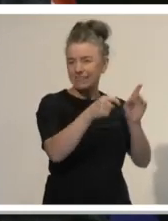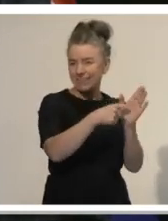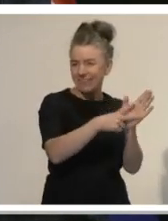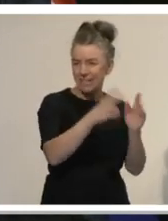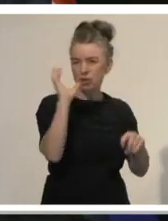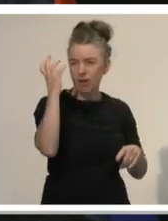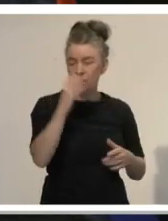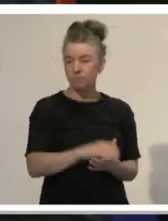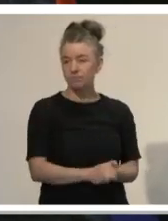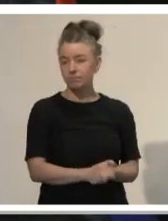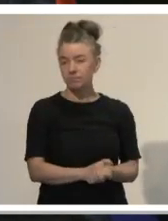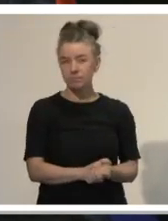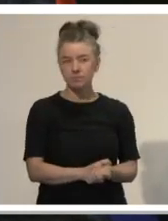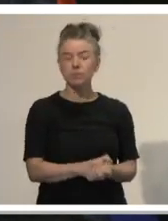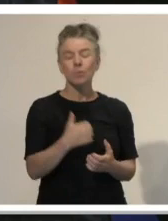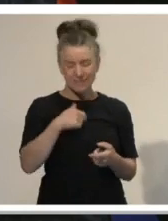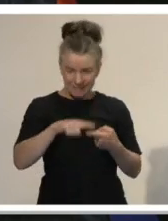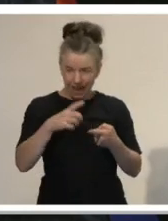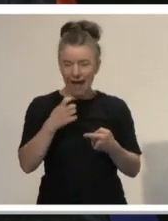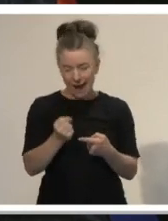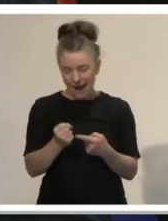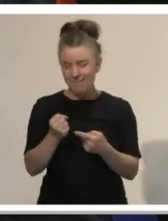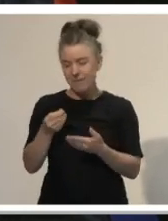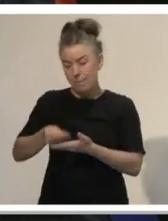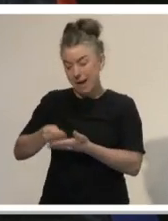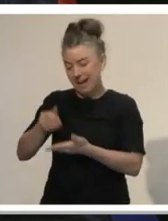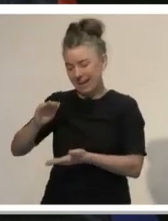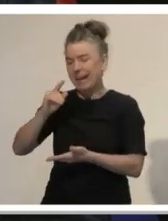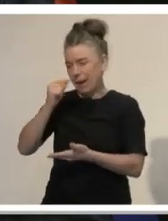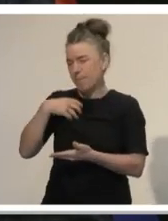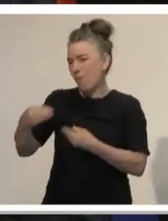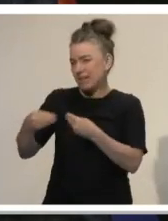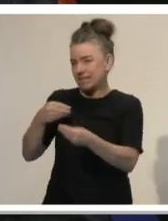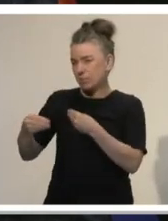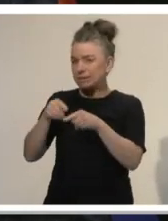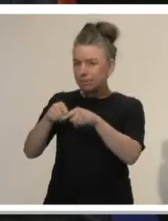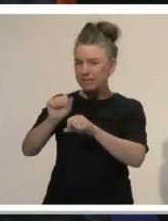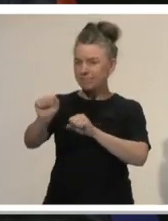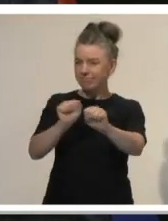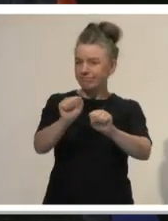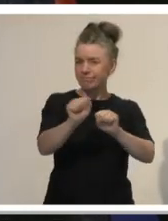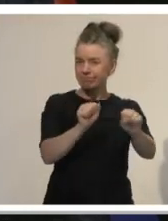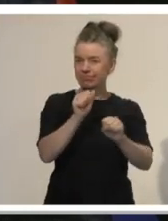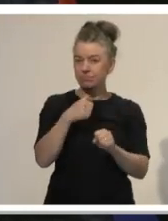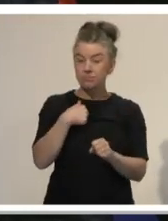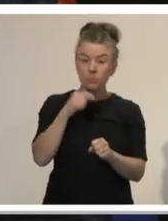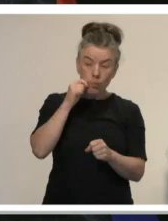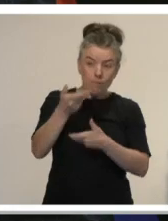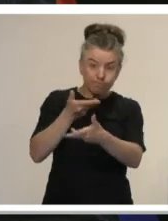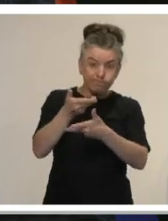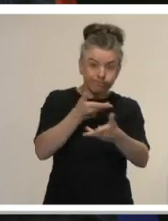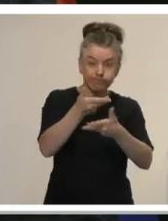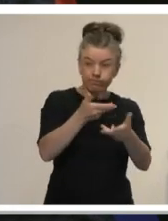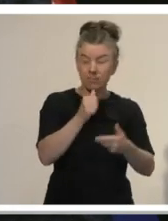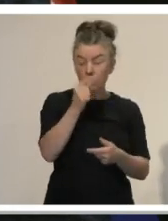funding will allow us to have some of those bespoke conversations with specific entities to make sure that if we can assist them